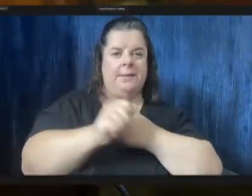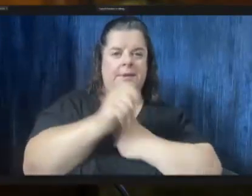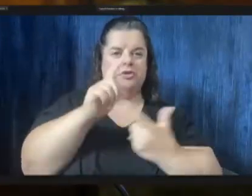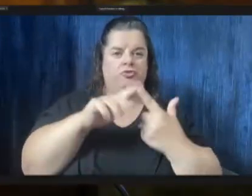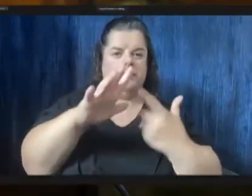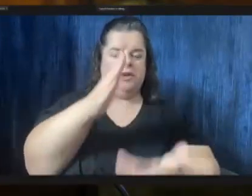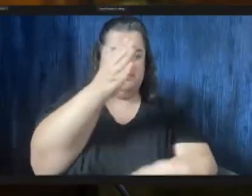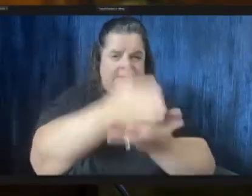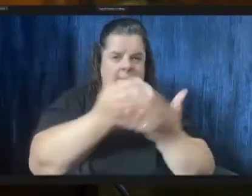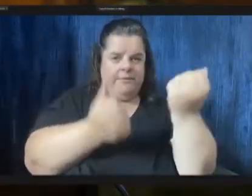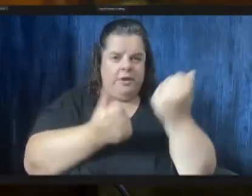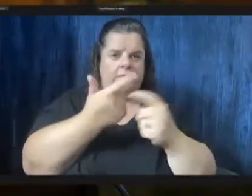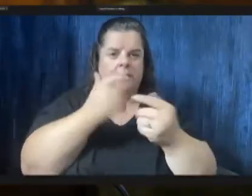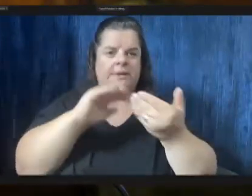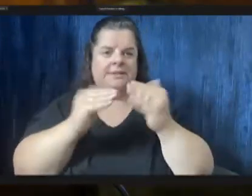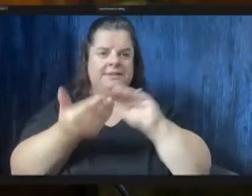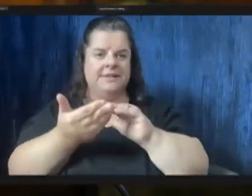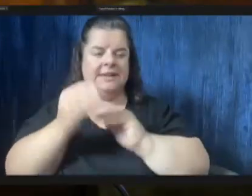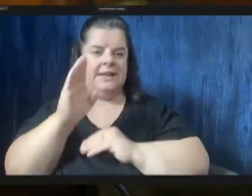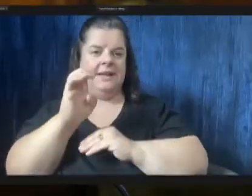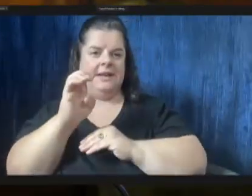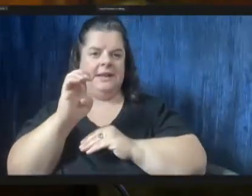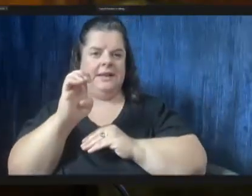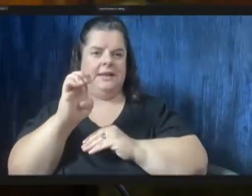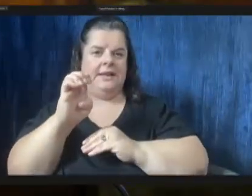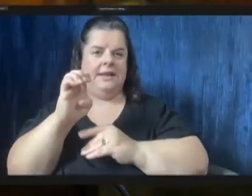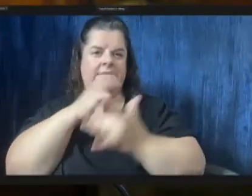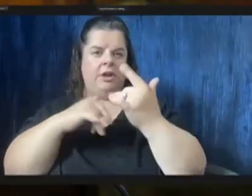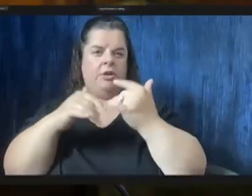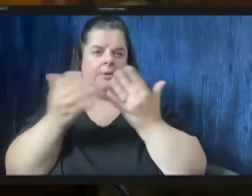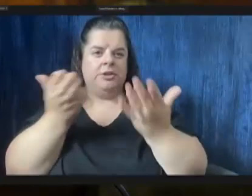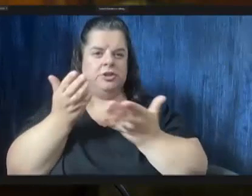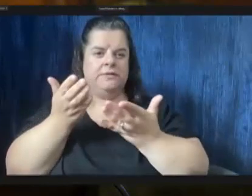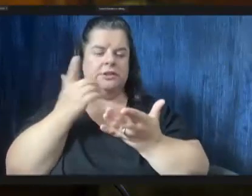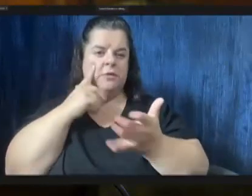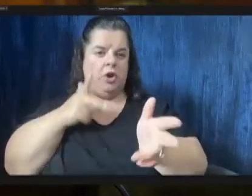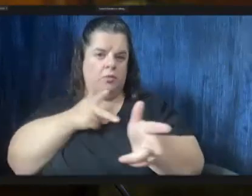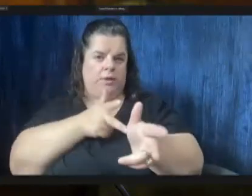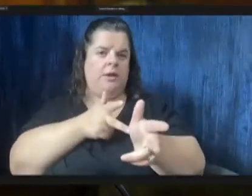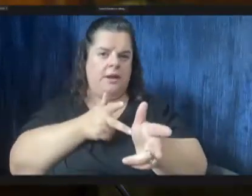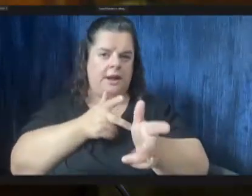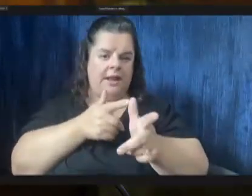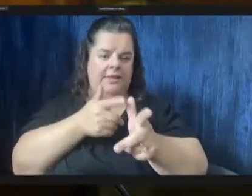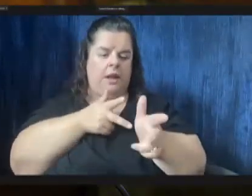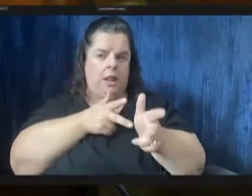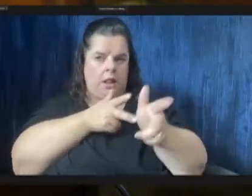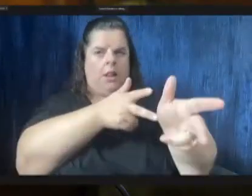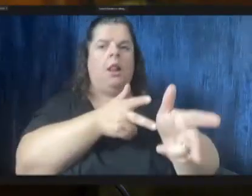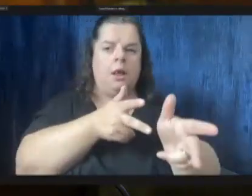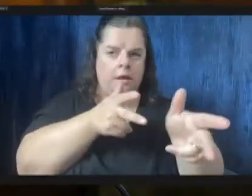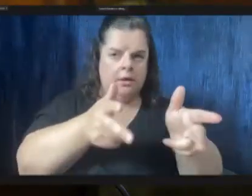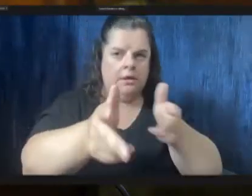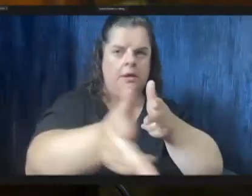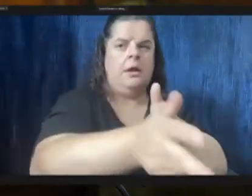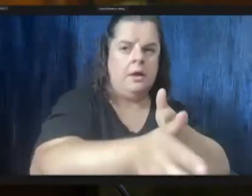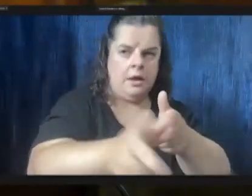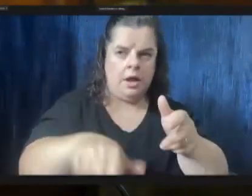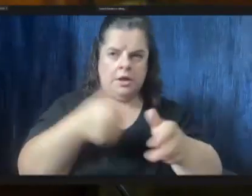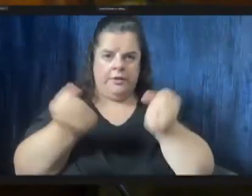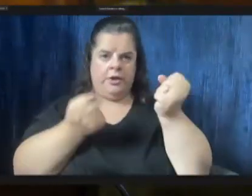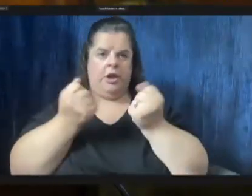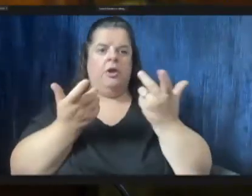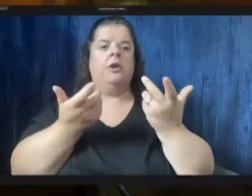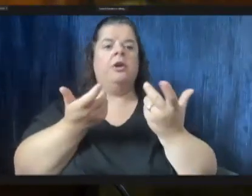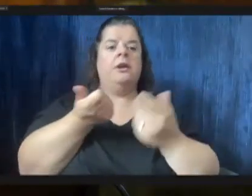a city environmental services rear-ending it and pushing it onto another stopped vehicle. Bill number 1917, resolution